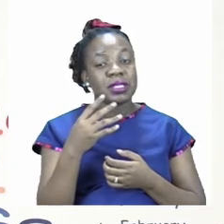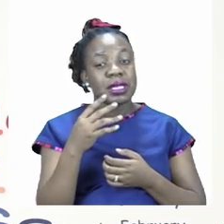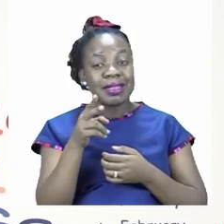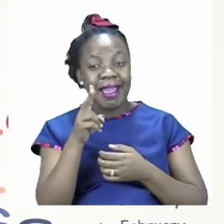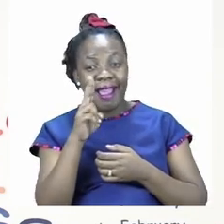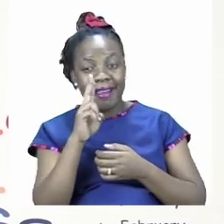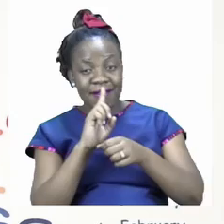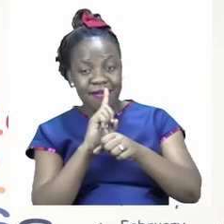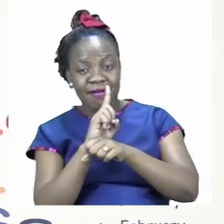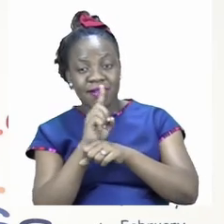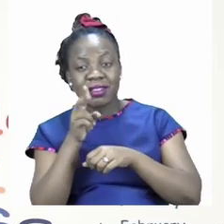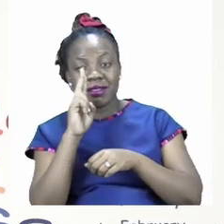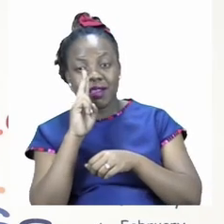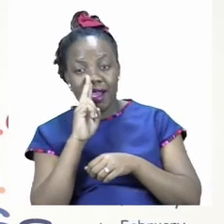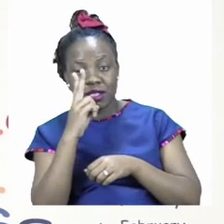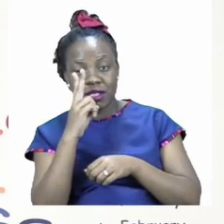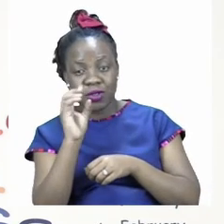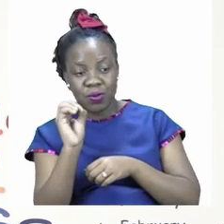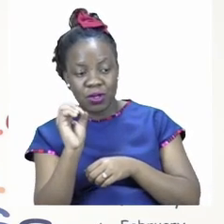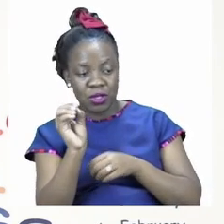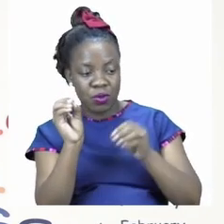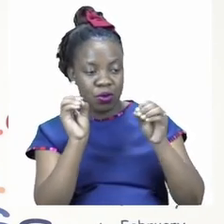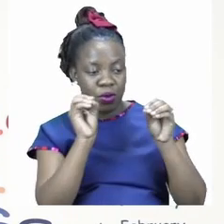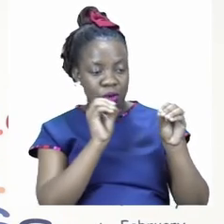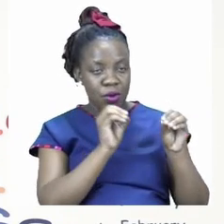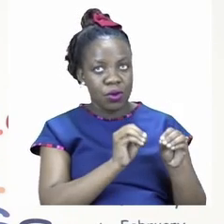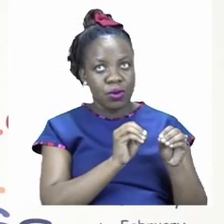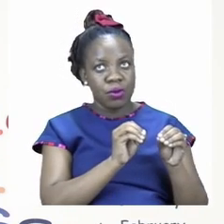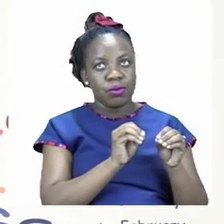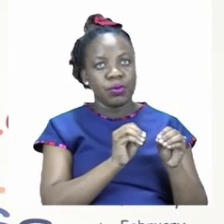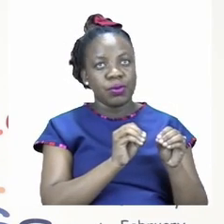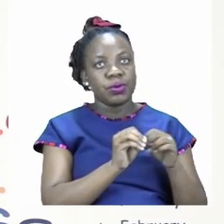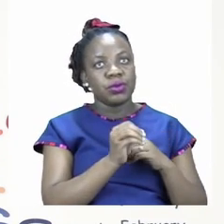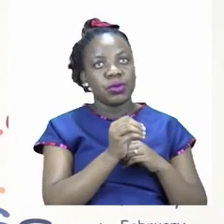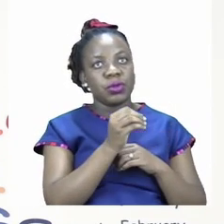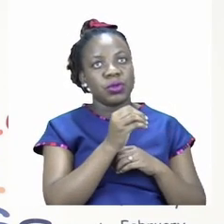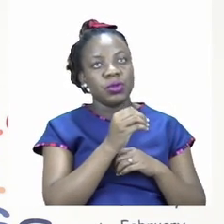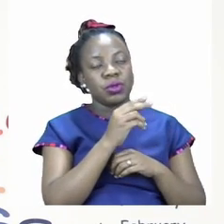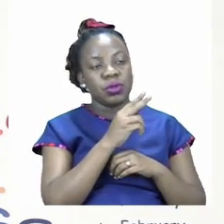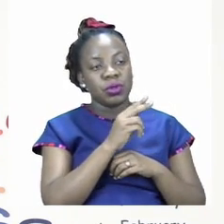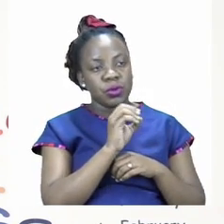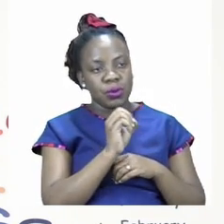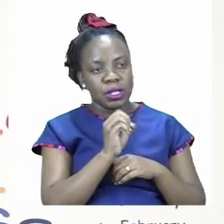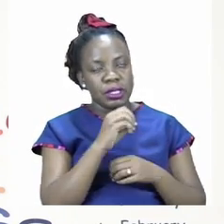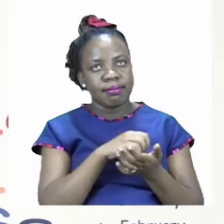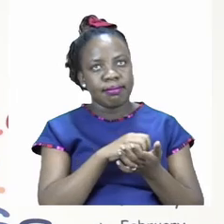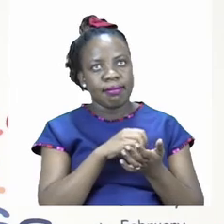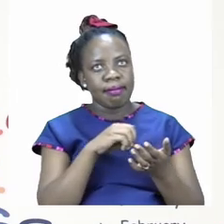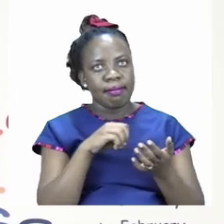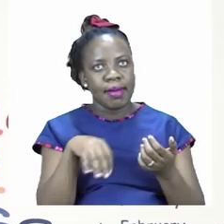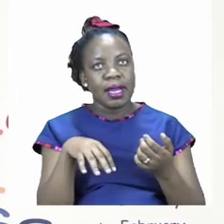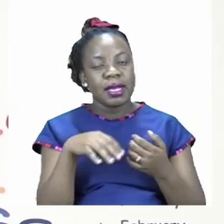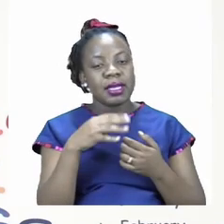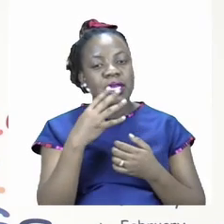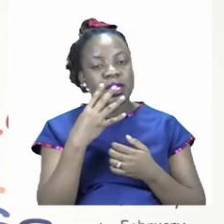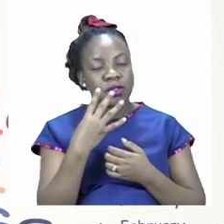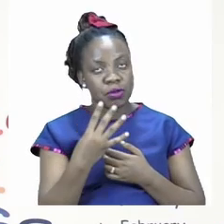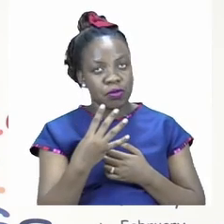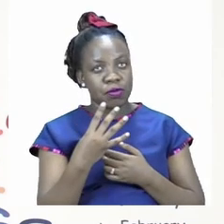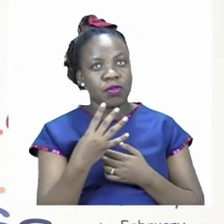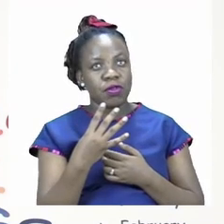to subtract 4, because division is repeated subtraction.